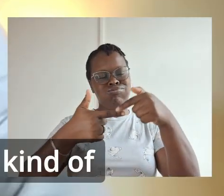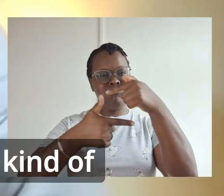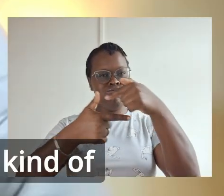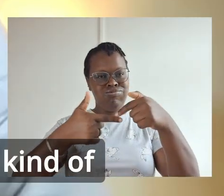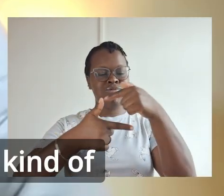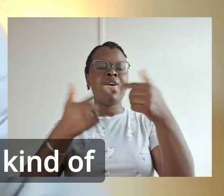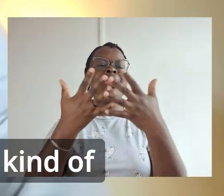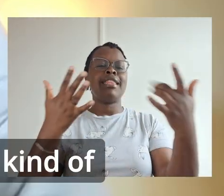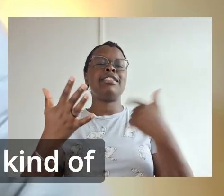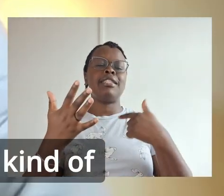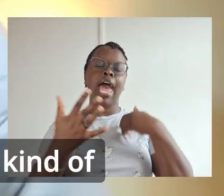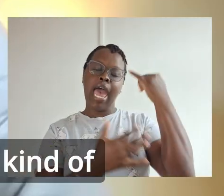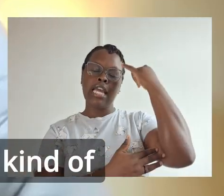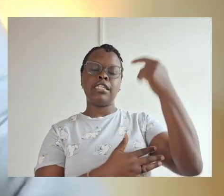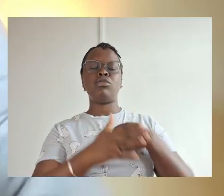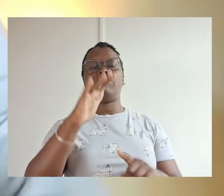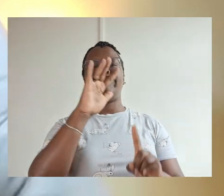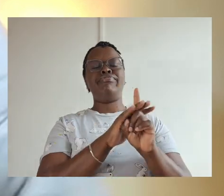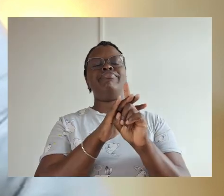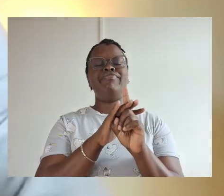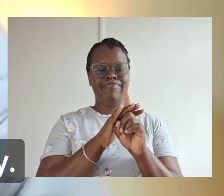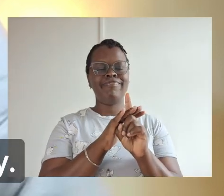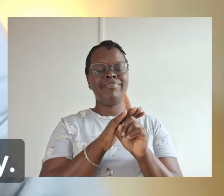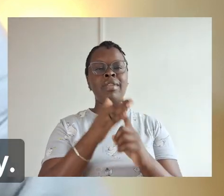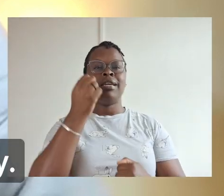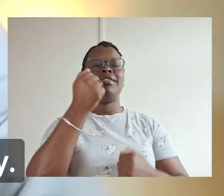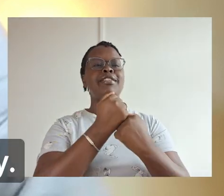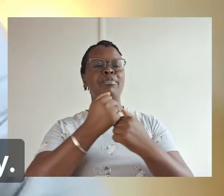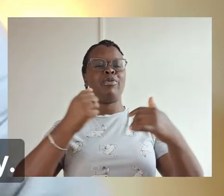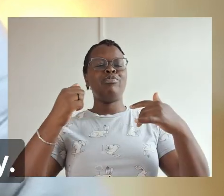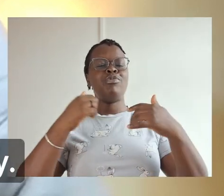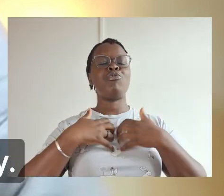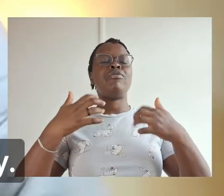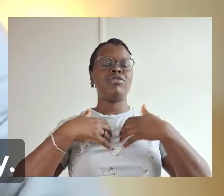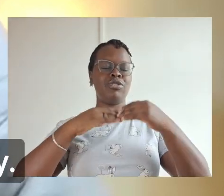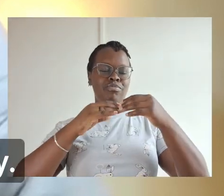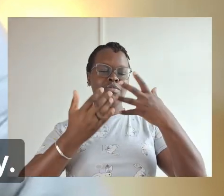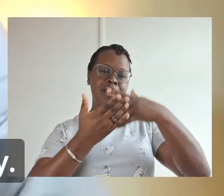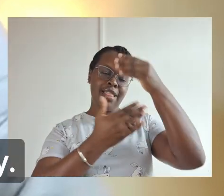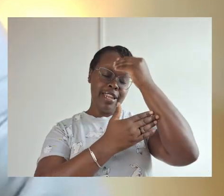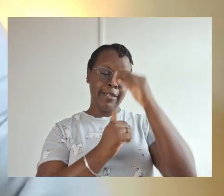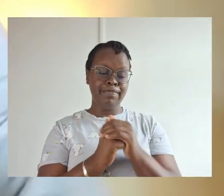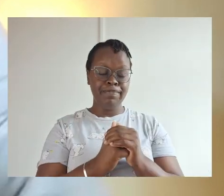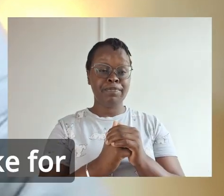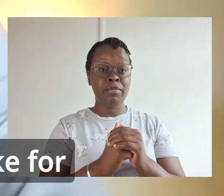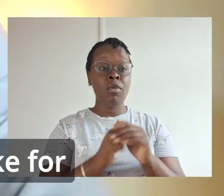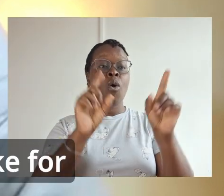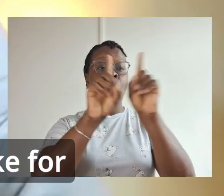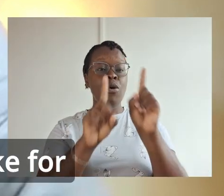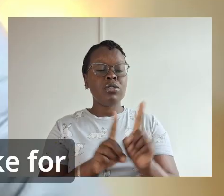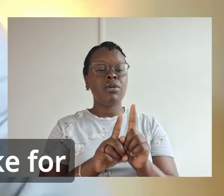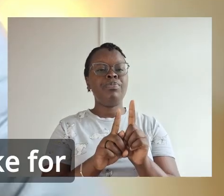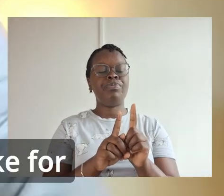two custom-made kind of technology that we realize fit for the community. And